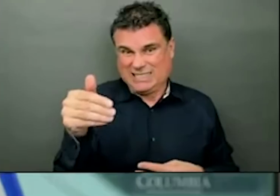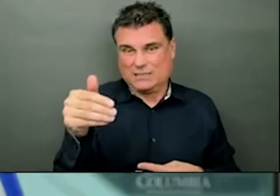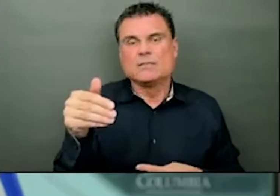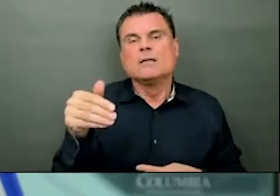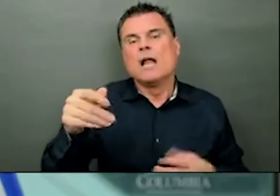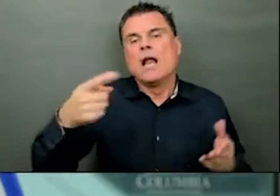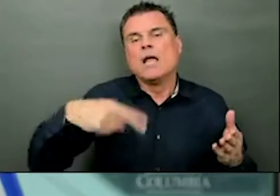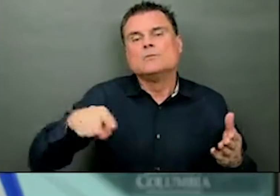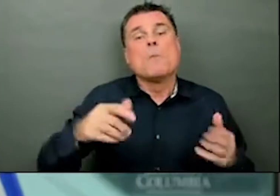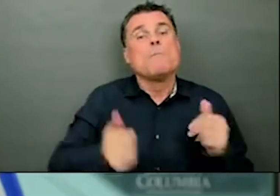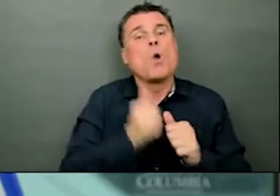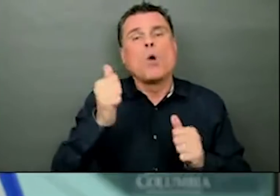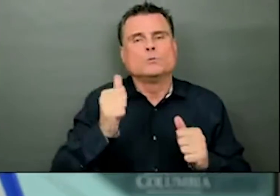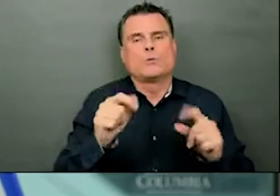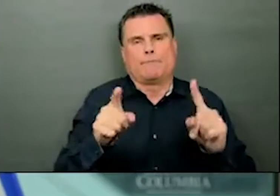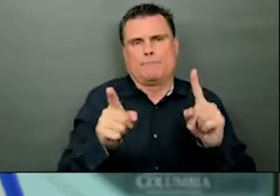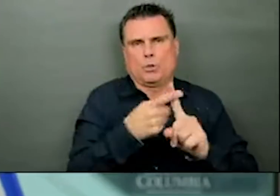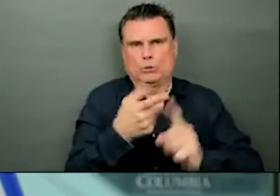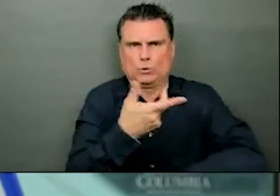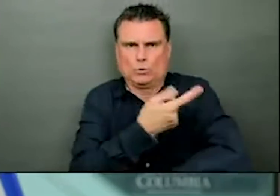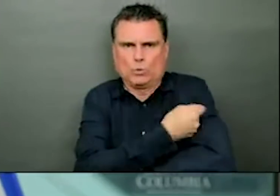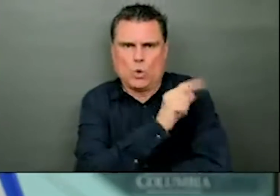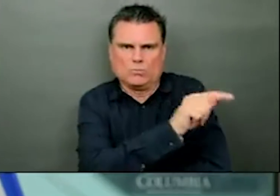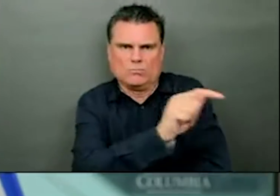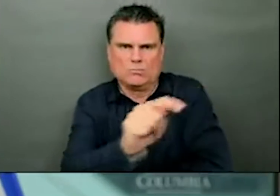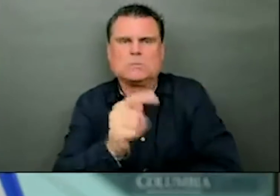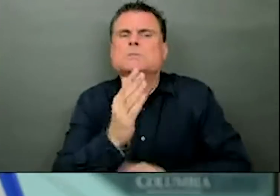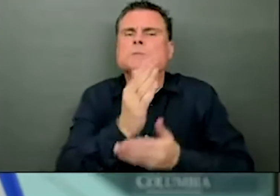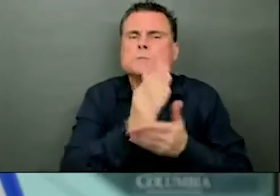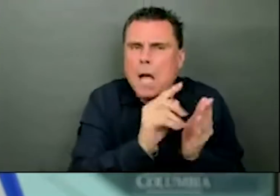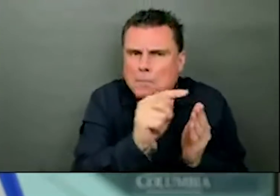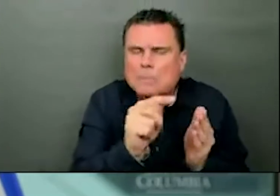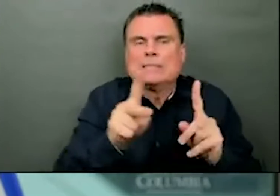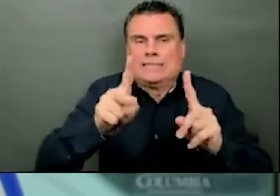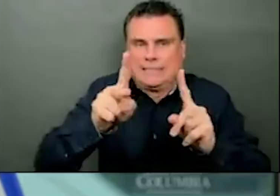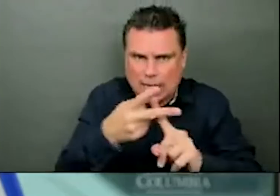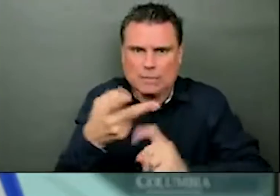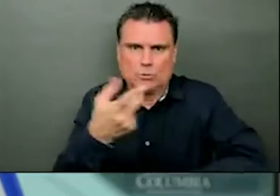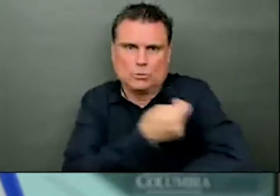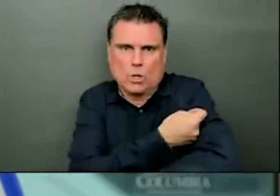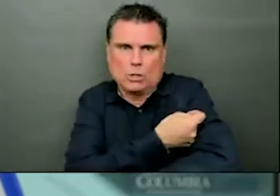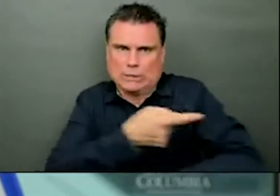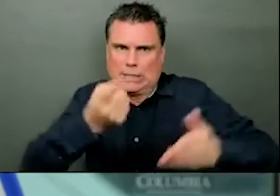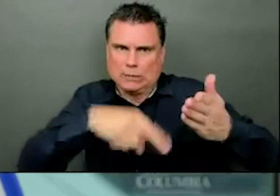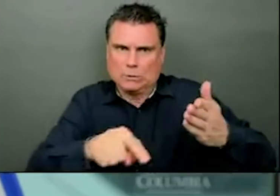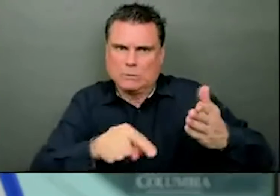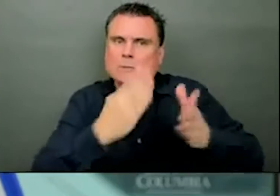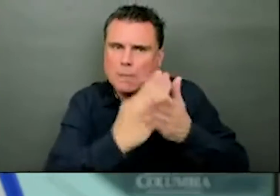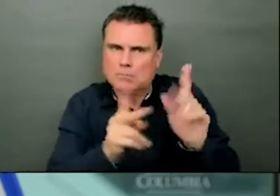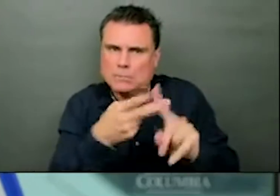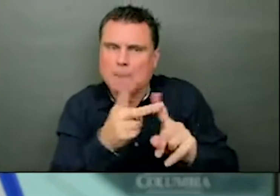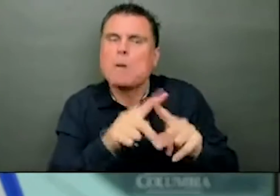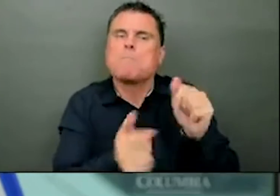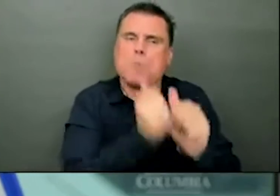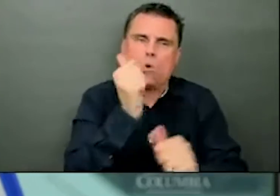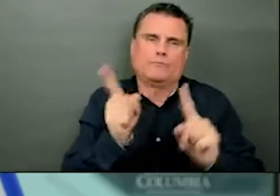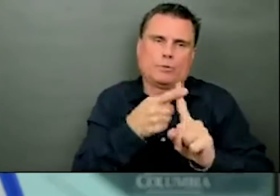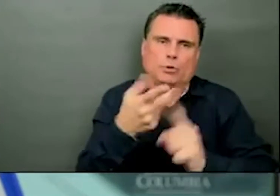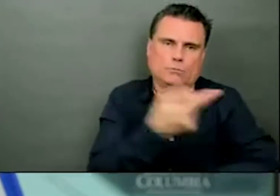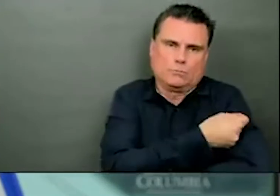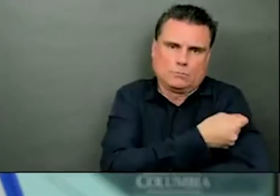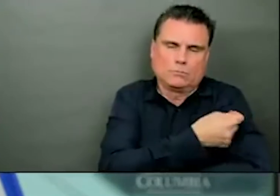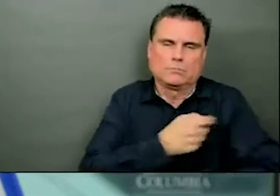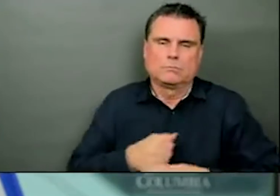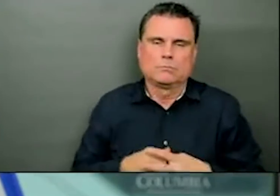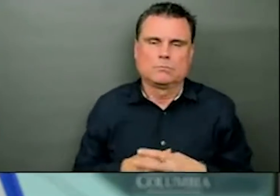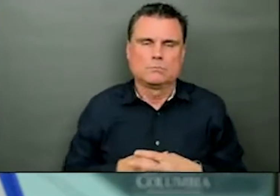been slowed, as all of you will know. But what we're hoping to do and continue to do is continue to now complete second doses